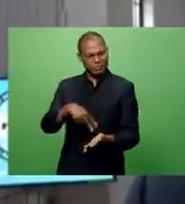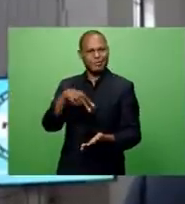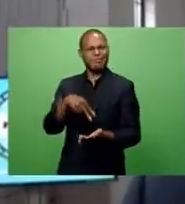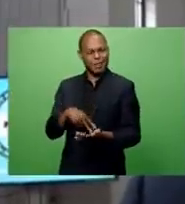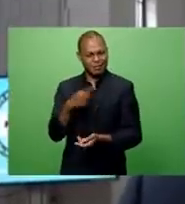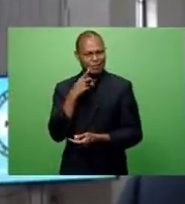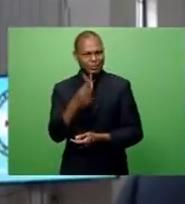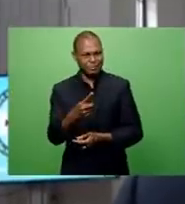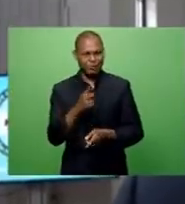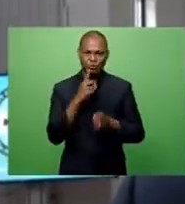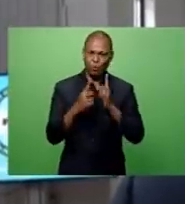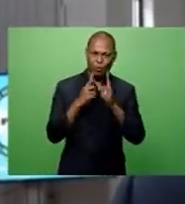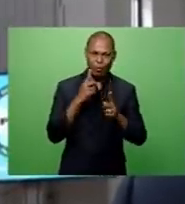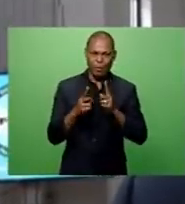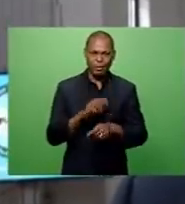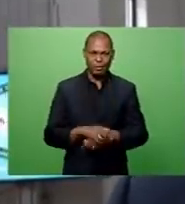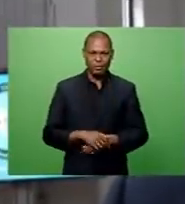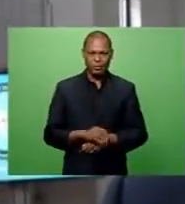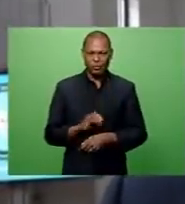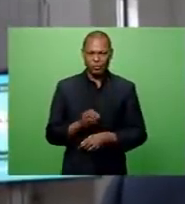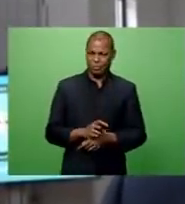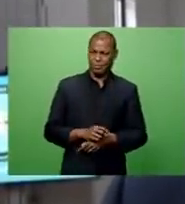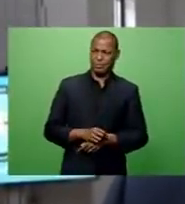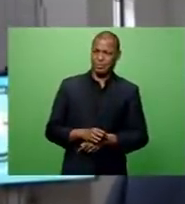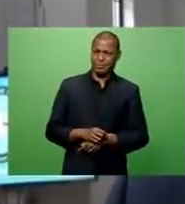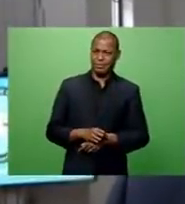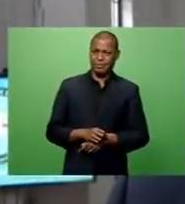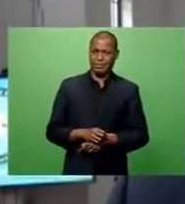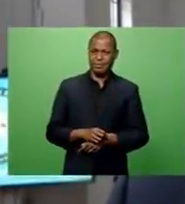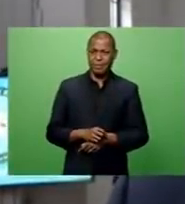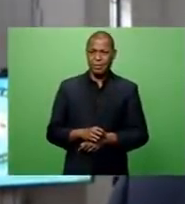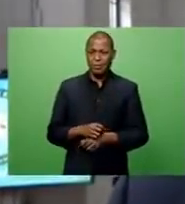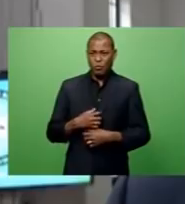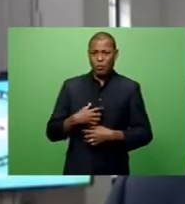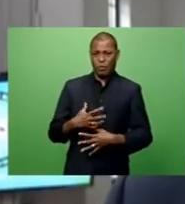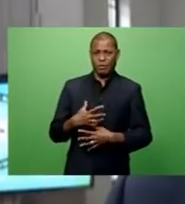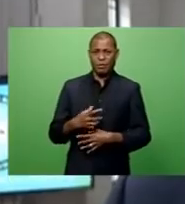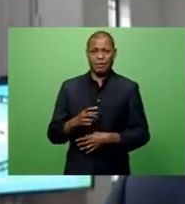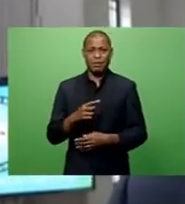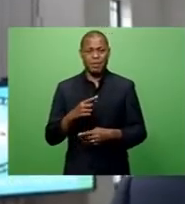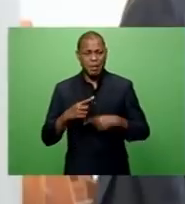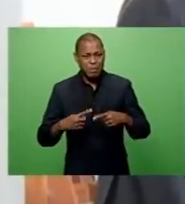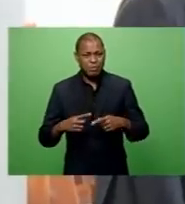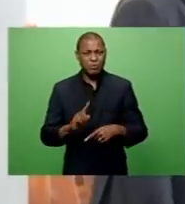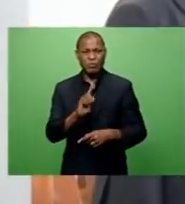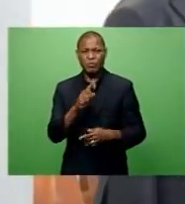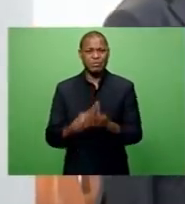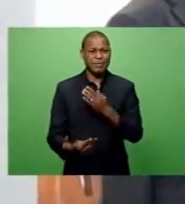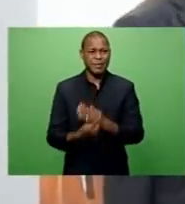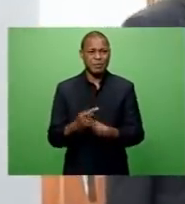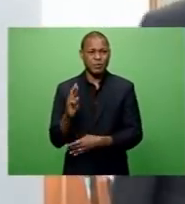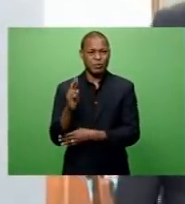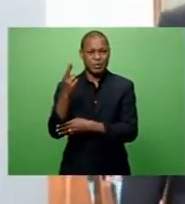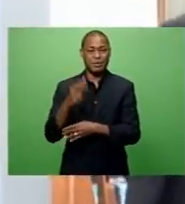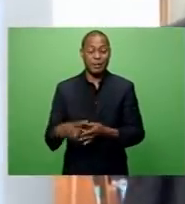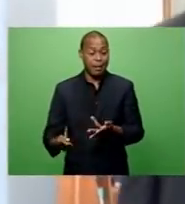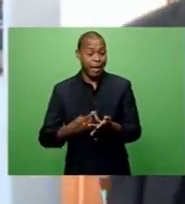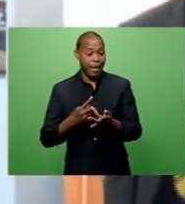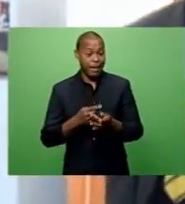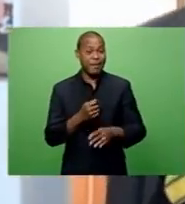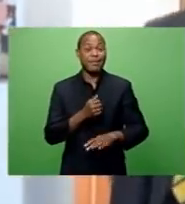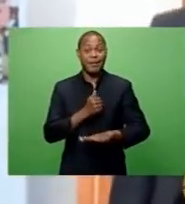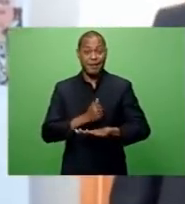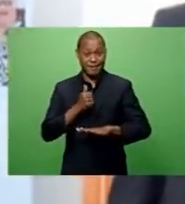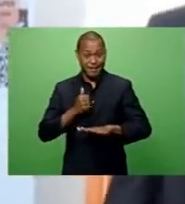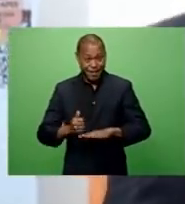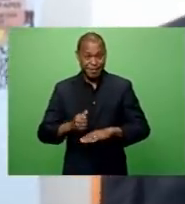quite appalling, and obviously his leader needs to look at this issue, but it's obviously setting a very bad precedent. Other government ministers also took a